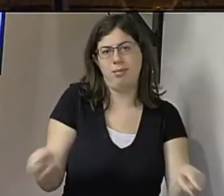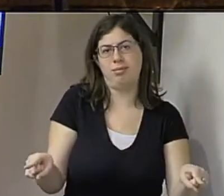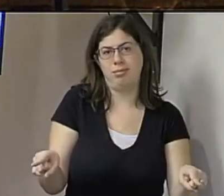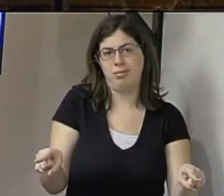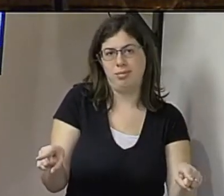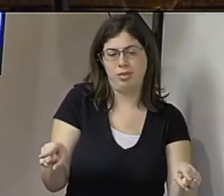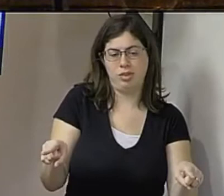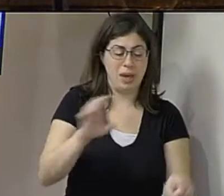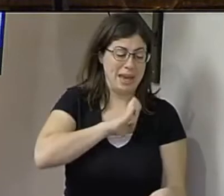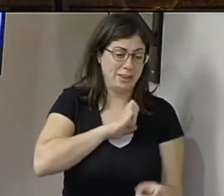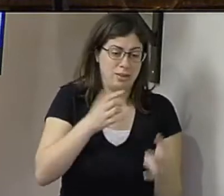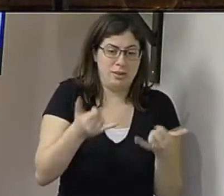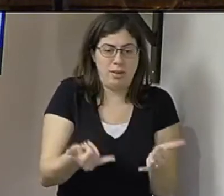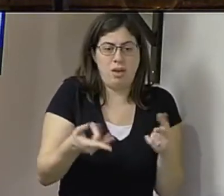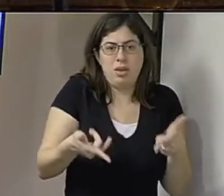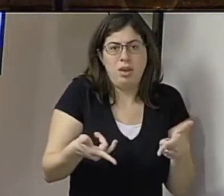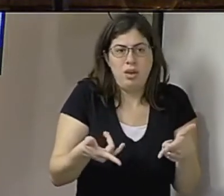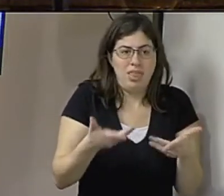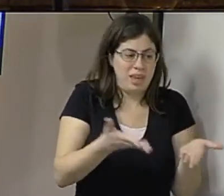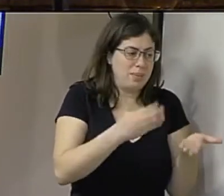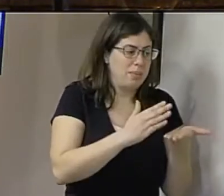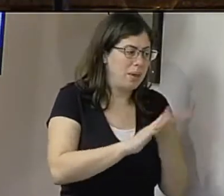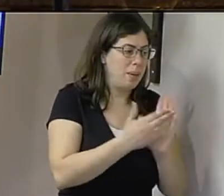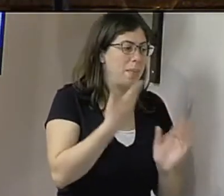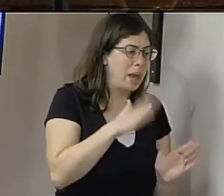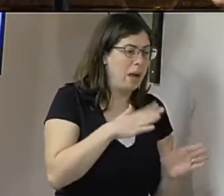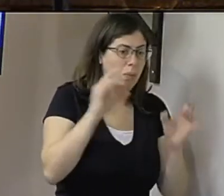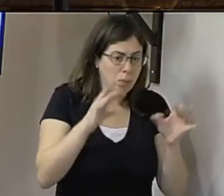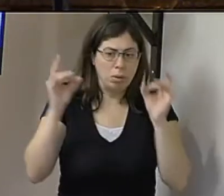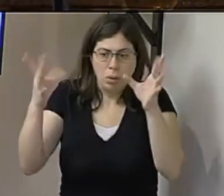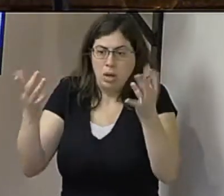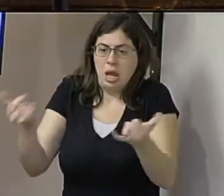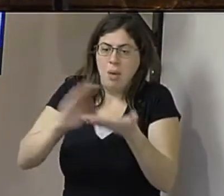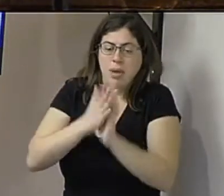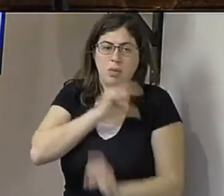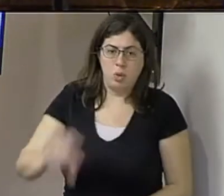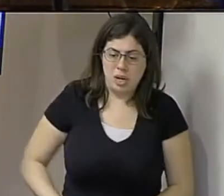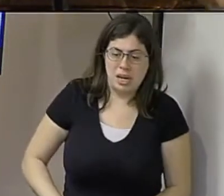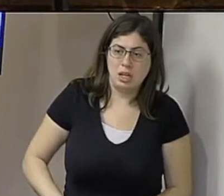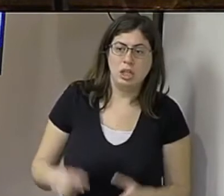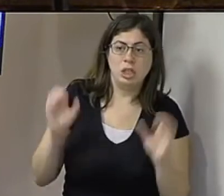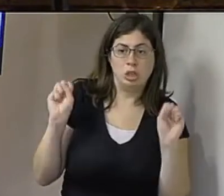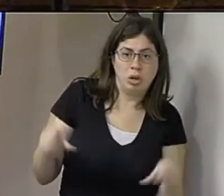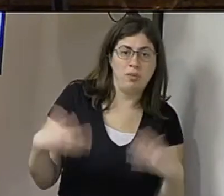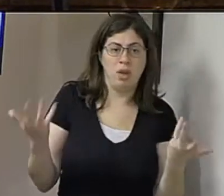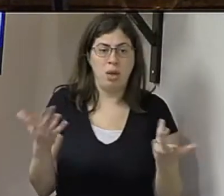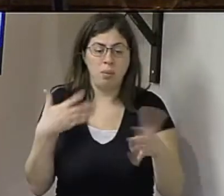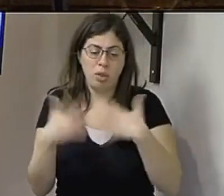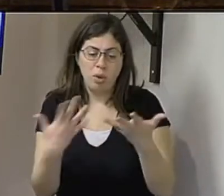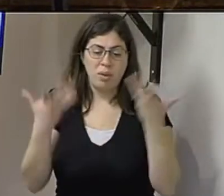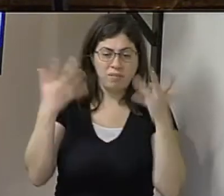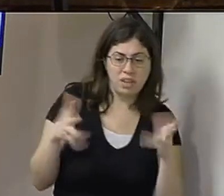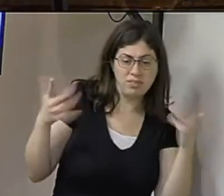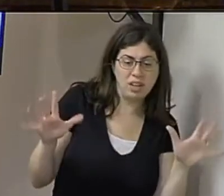So here she is. Things have gone from bad to worse, right? Now she's the queen. So she could have just gone through with everything, done